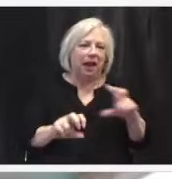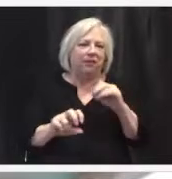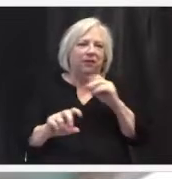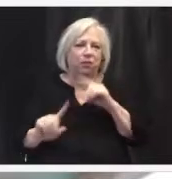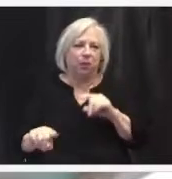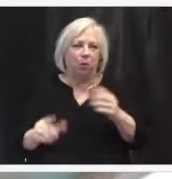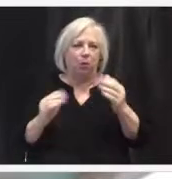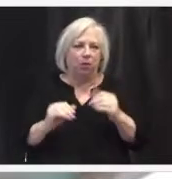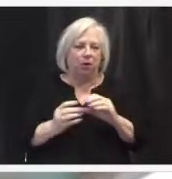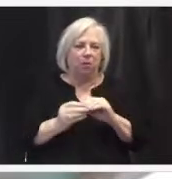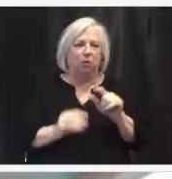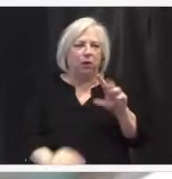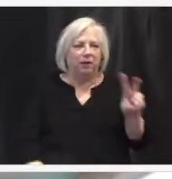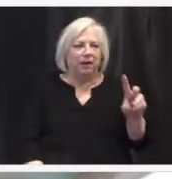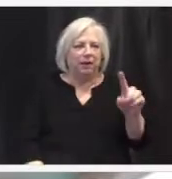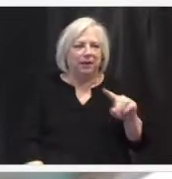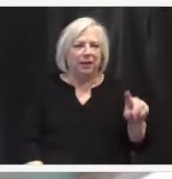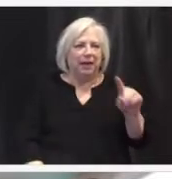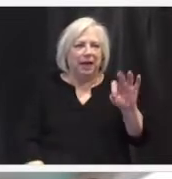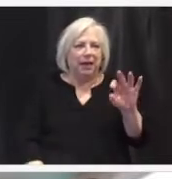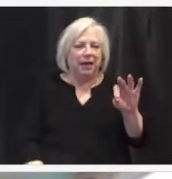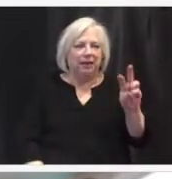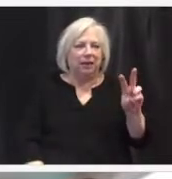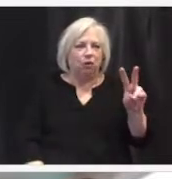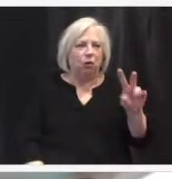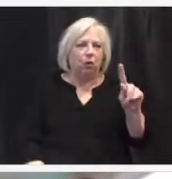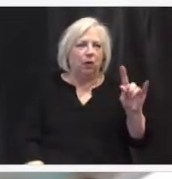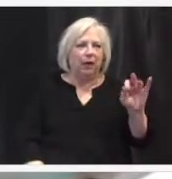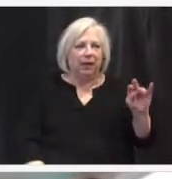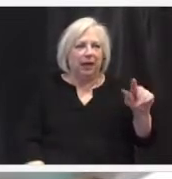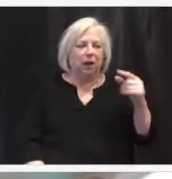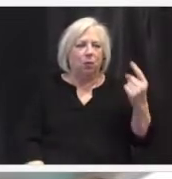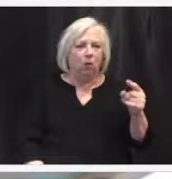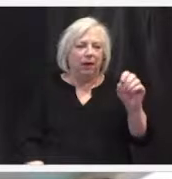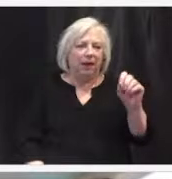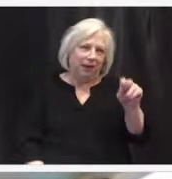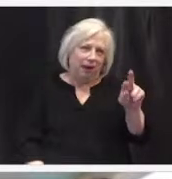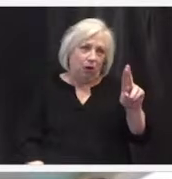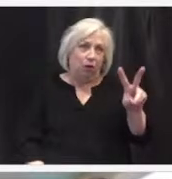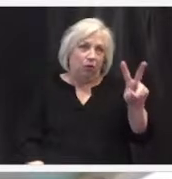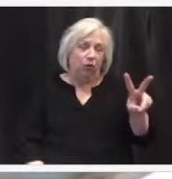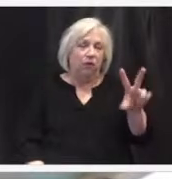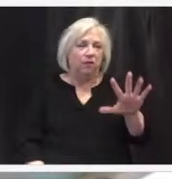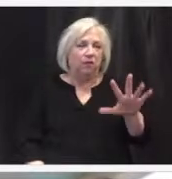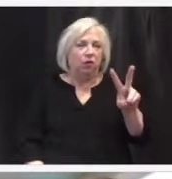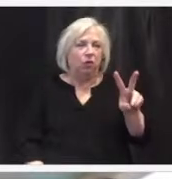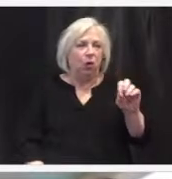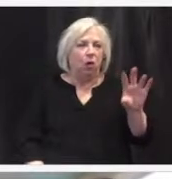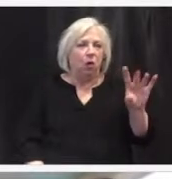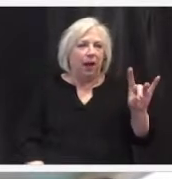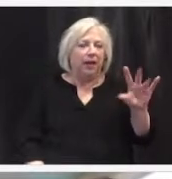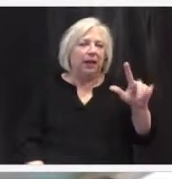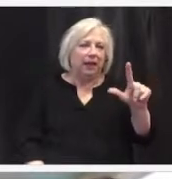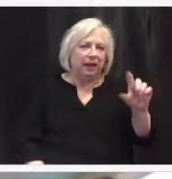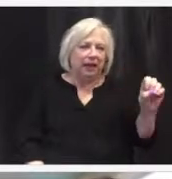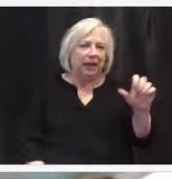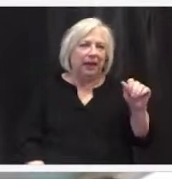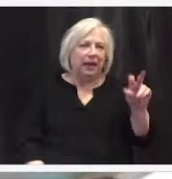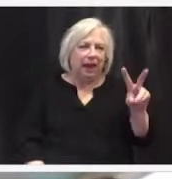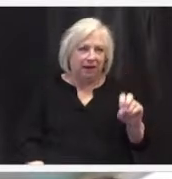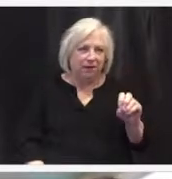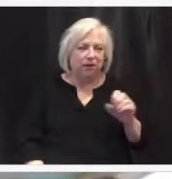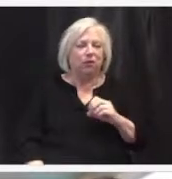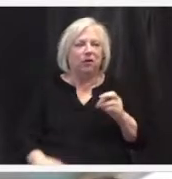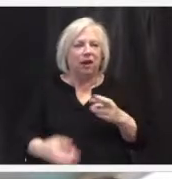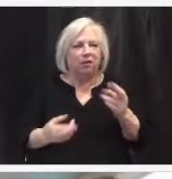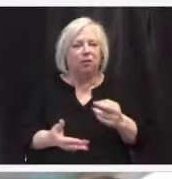Item 26, Z9962, King 1 STR2 PDC, 5208 Lee Avenue. Staff recommends approval